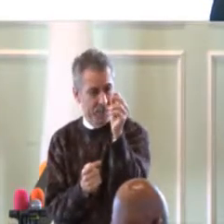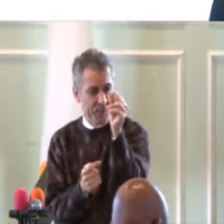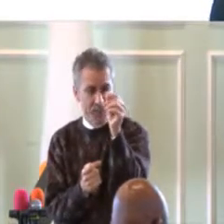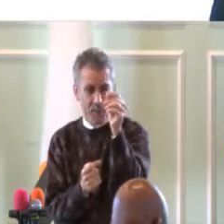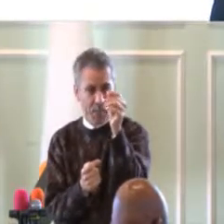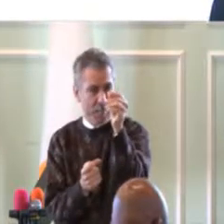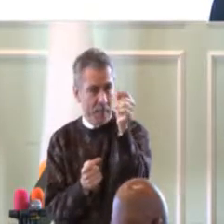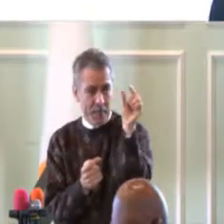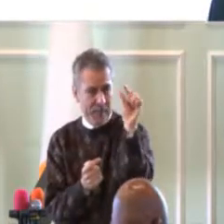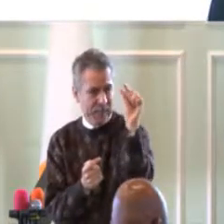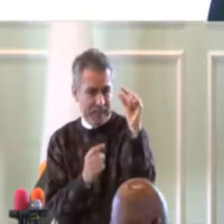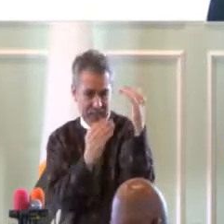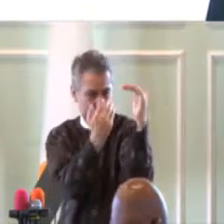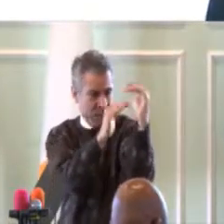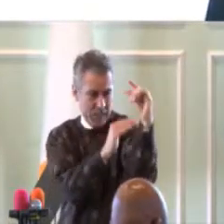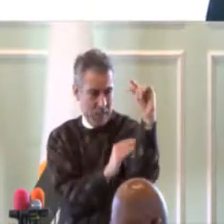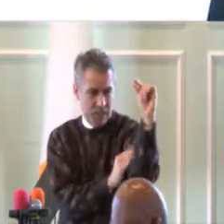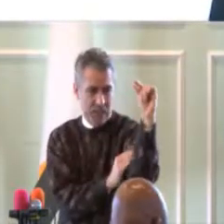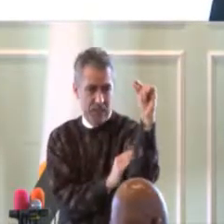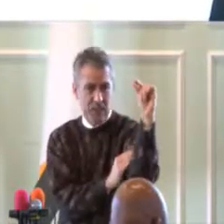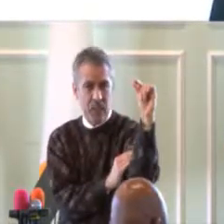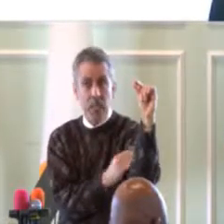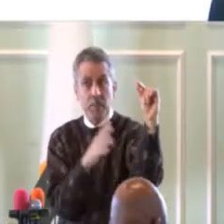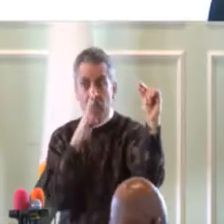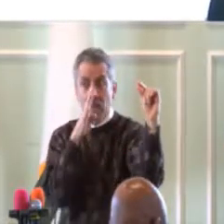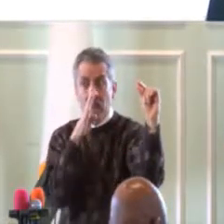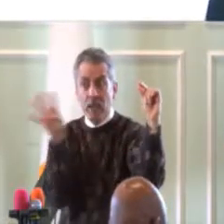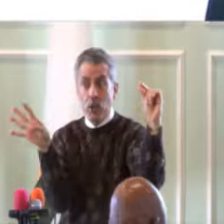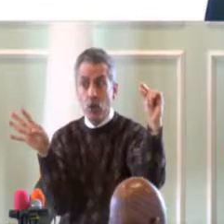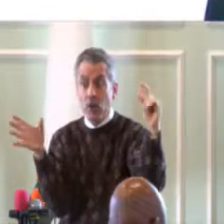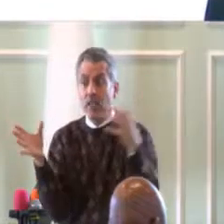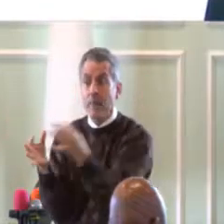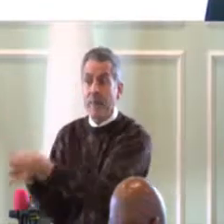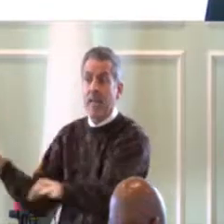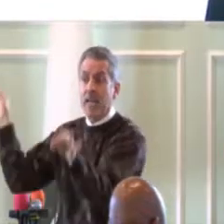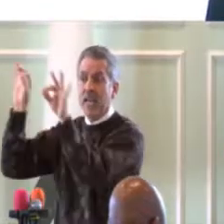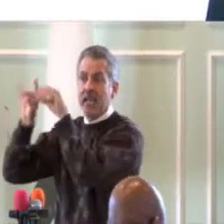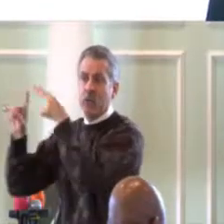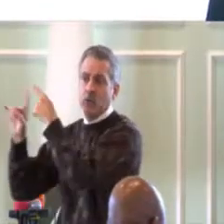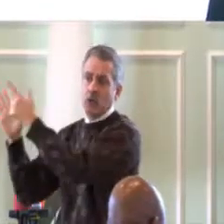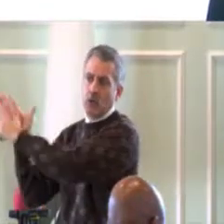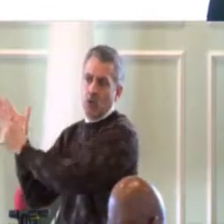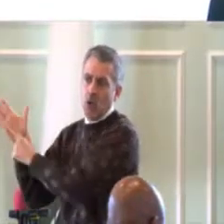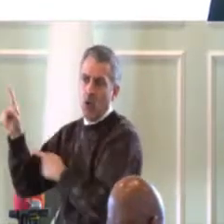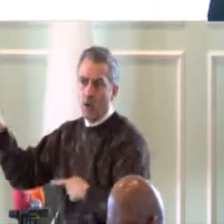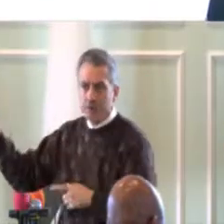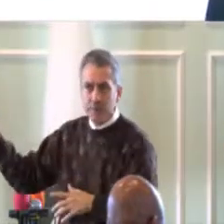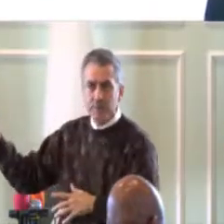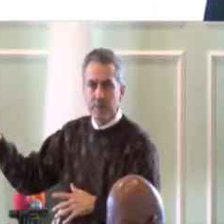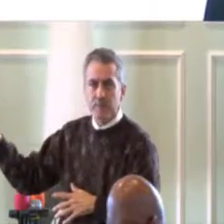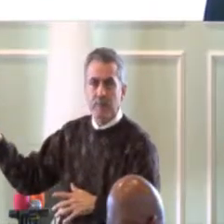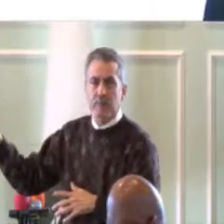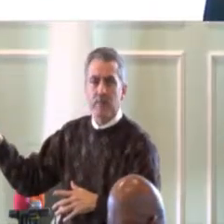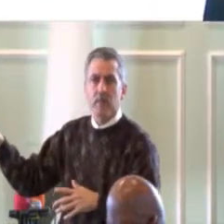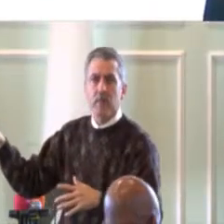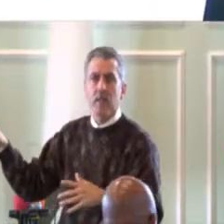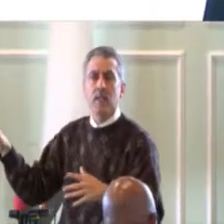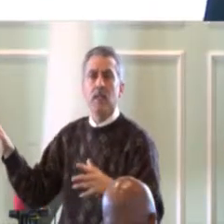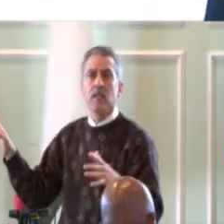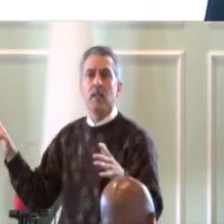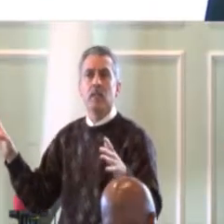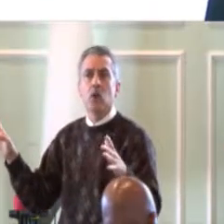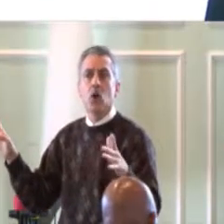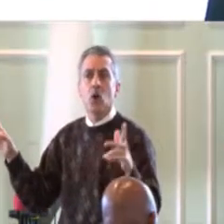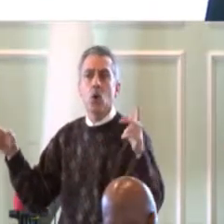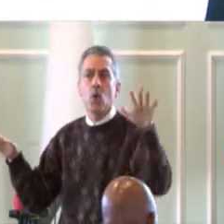judgment, mercy, and wealth. These ought be to have done, and not to leave the other undone.